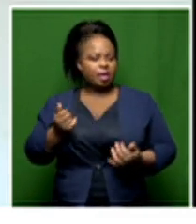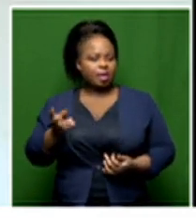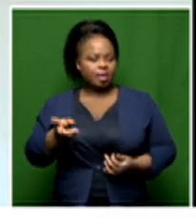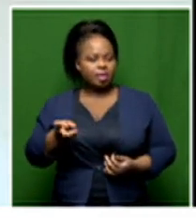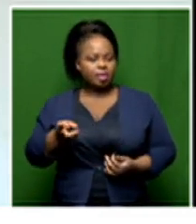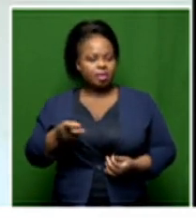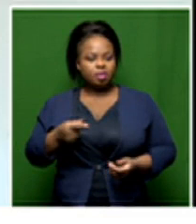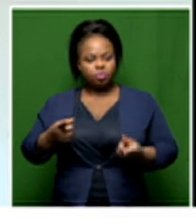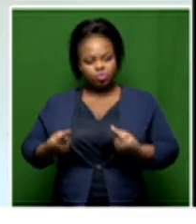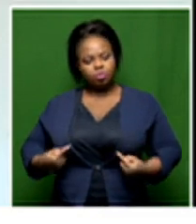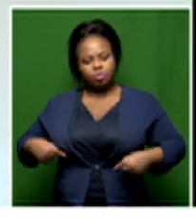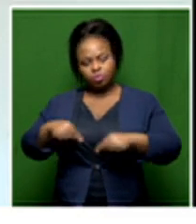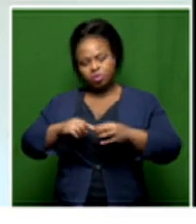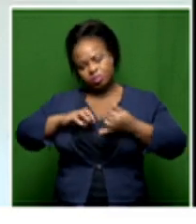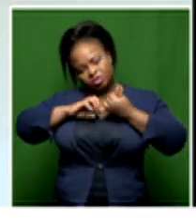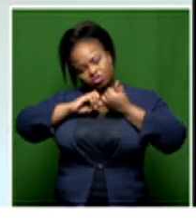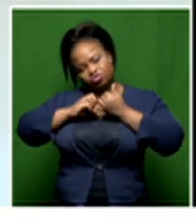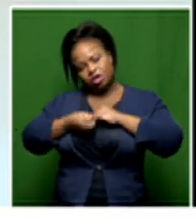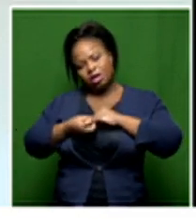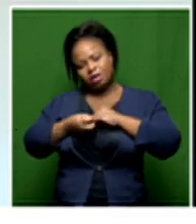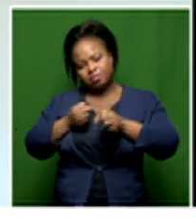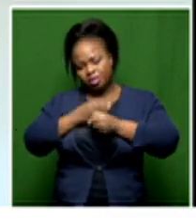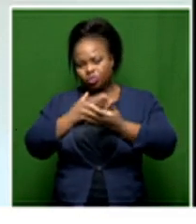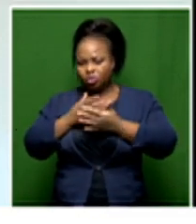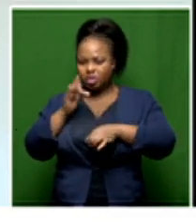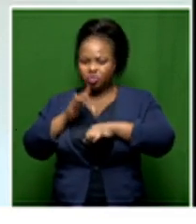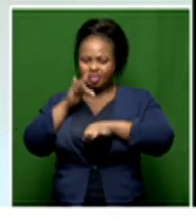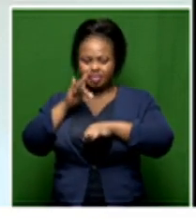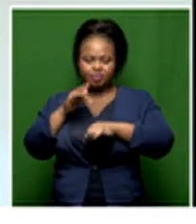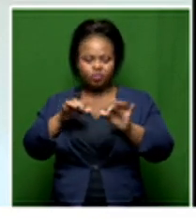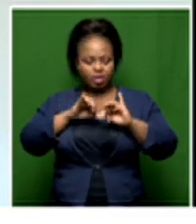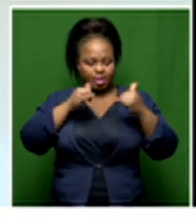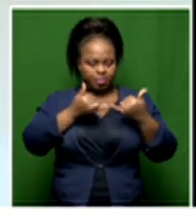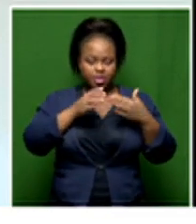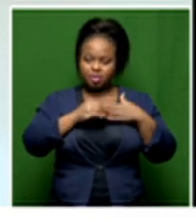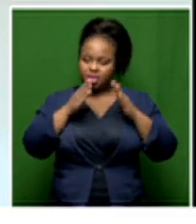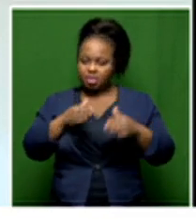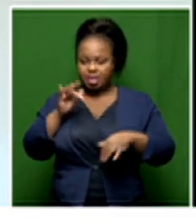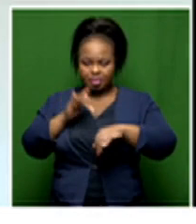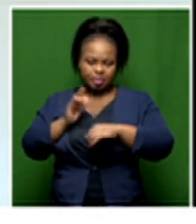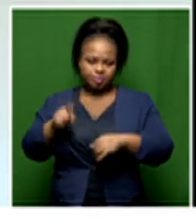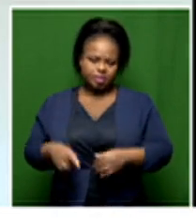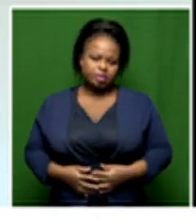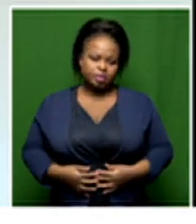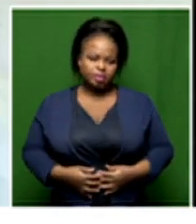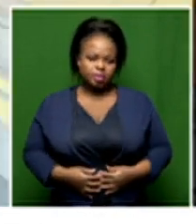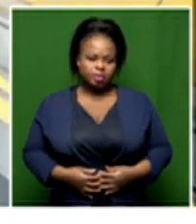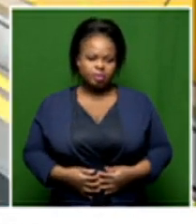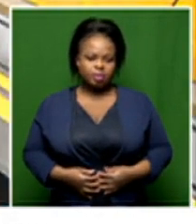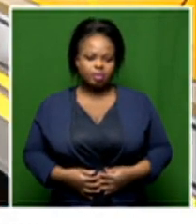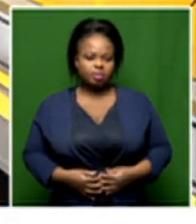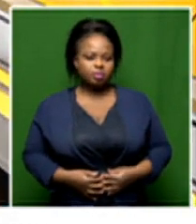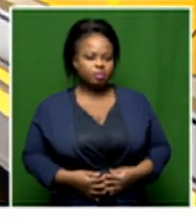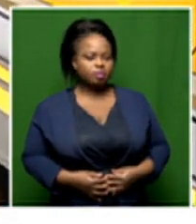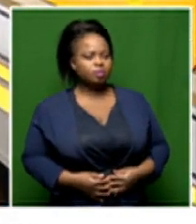also we have to try and be as sensitive as possible as employers and leaders. We'll have to leave it